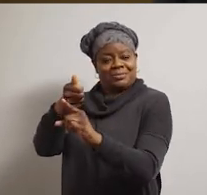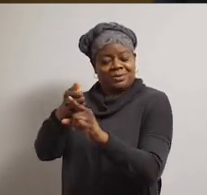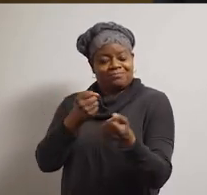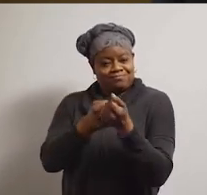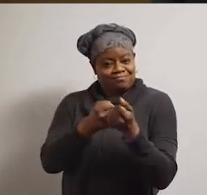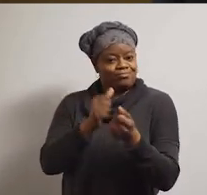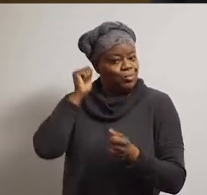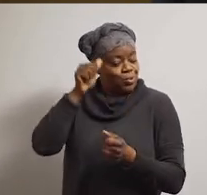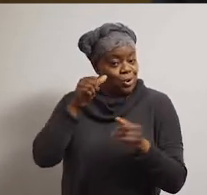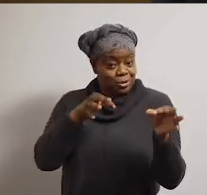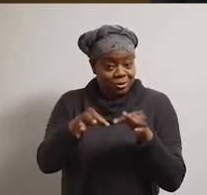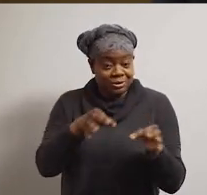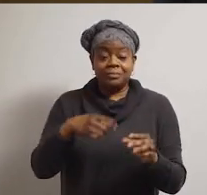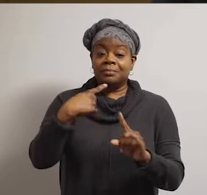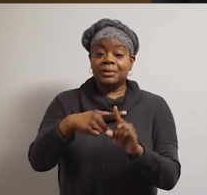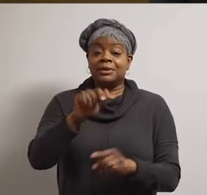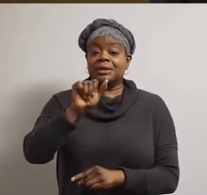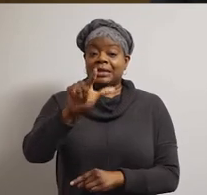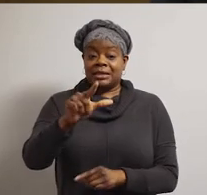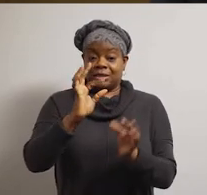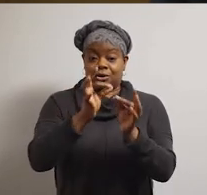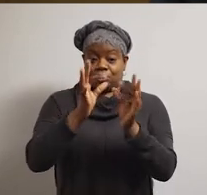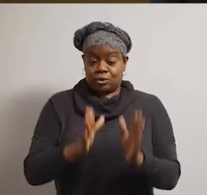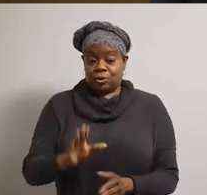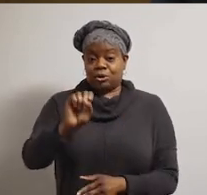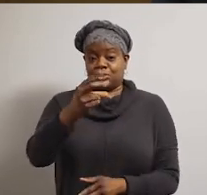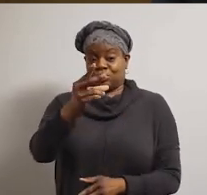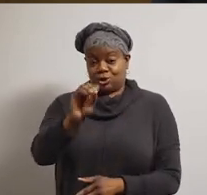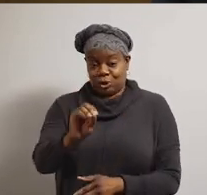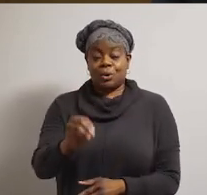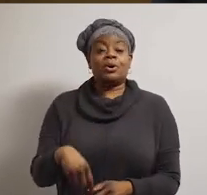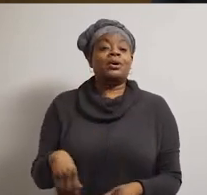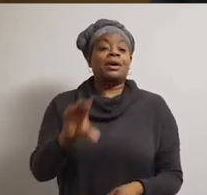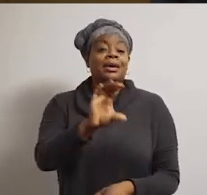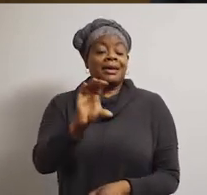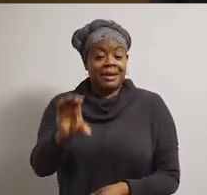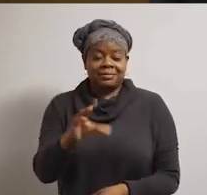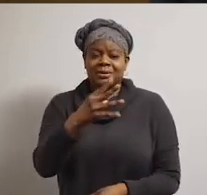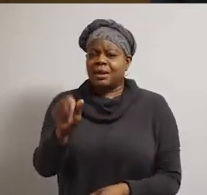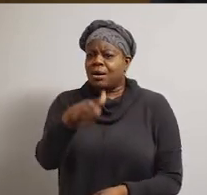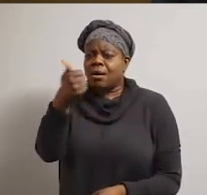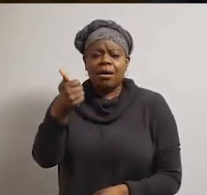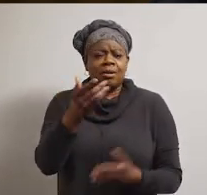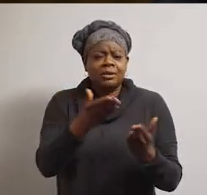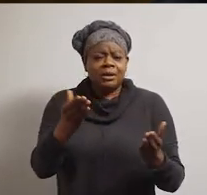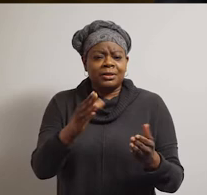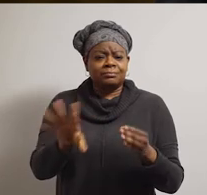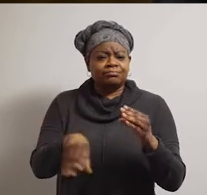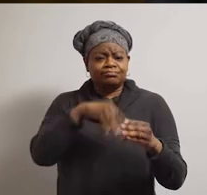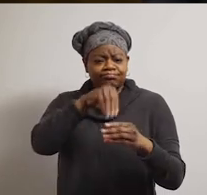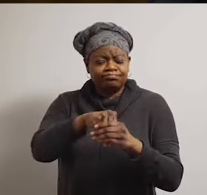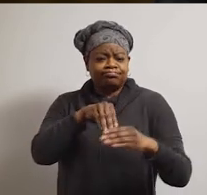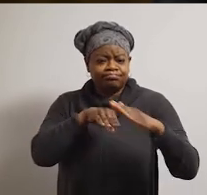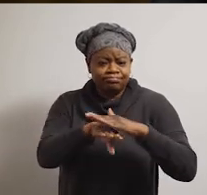community, as well as having ASL interpreters, show grant, captions, and other elements to make the work inclusive for